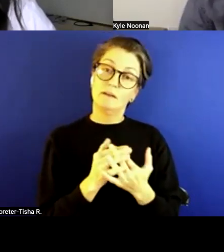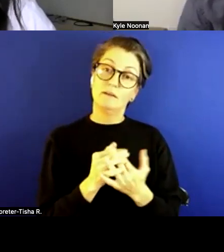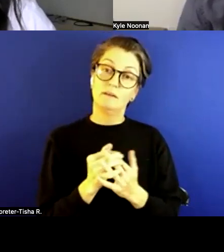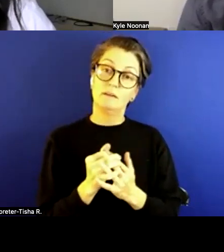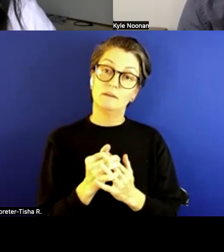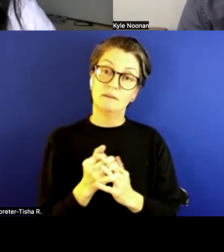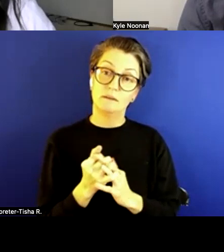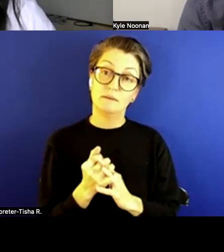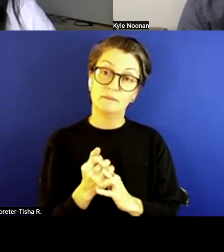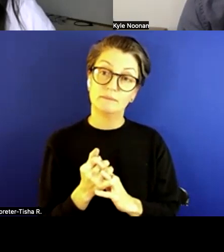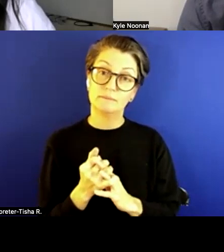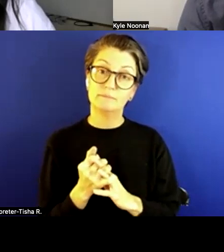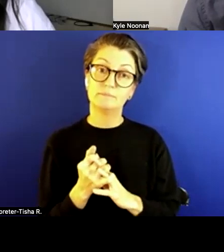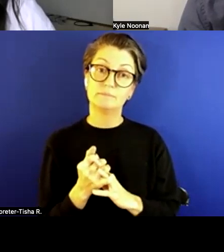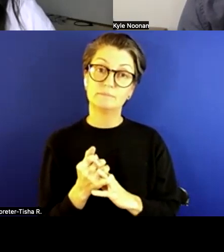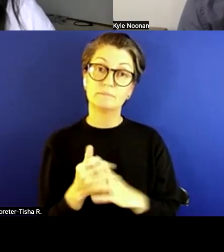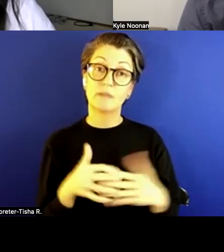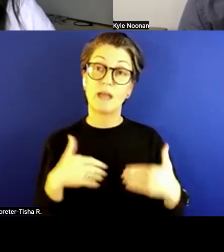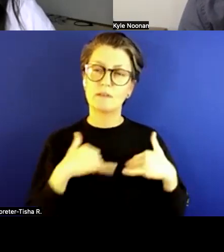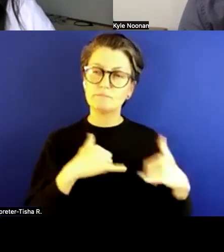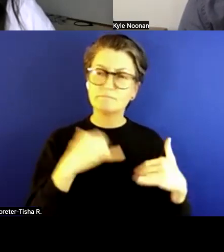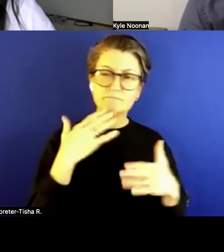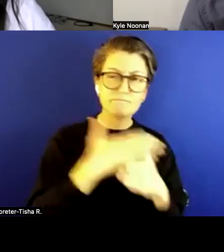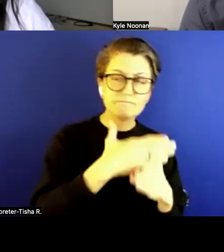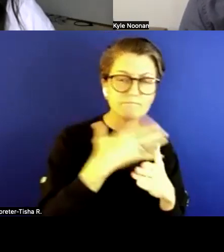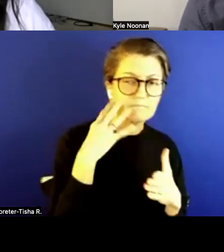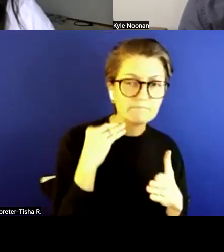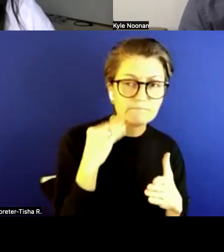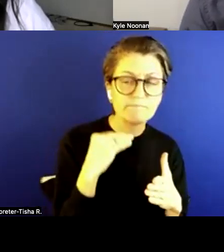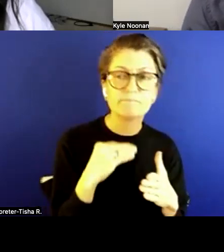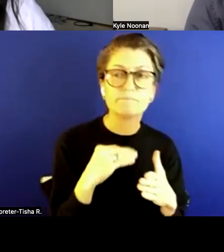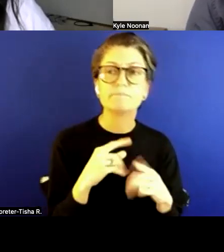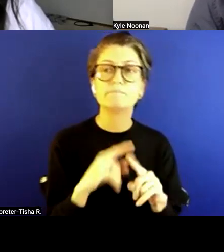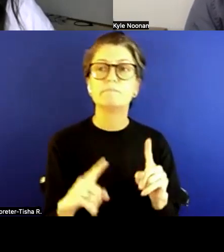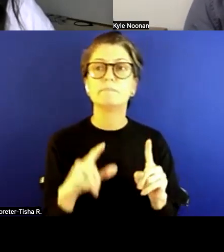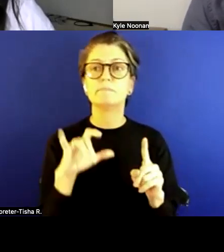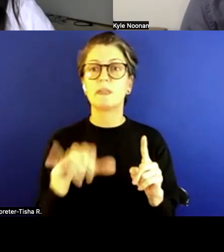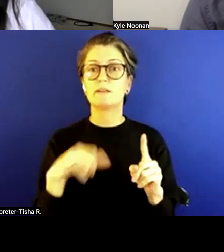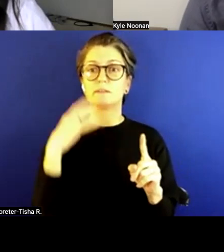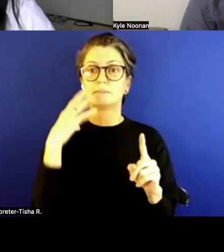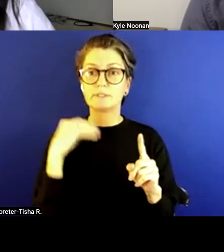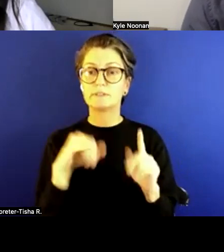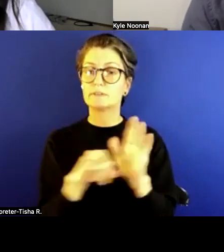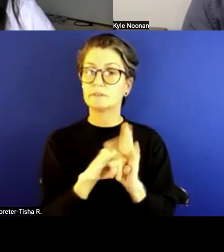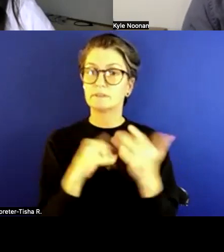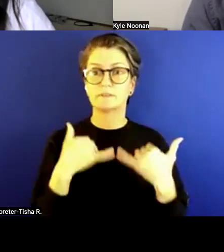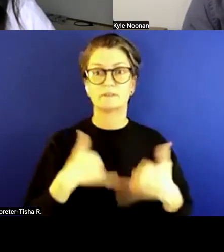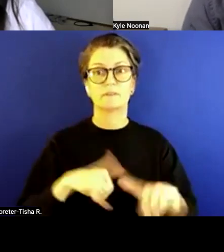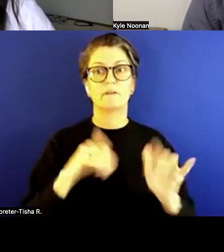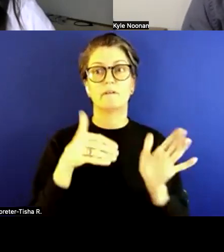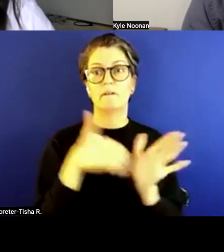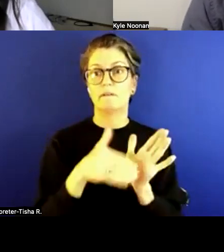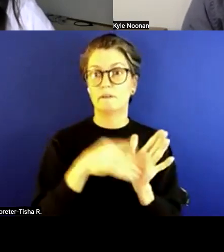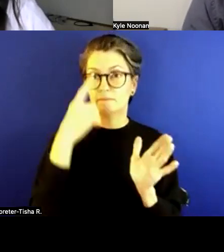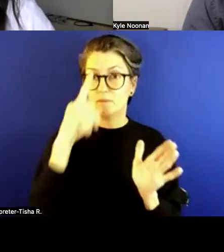we do have that common denominator, and yet those experiences and those identities still often, for so many of us, feel